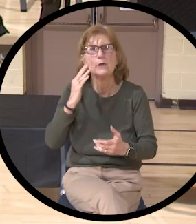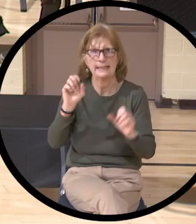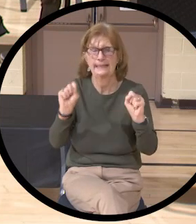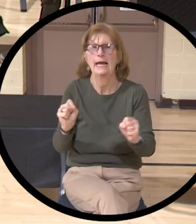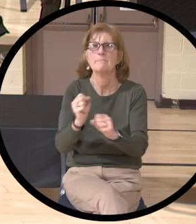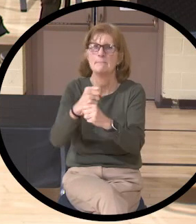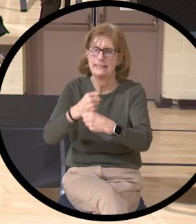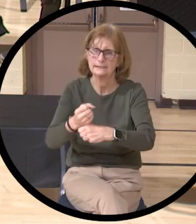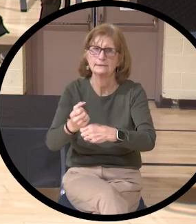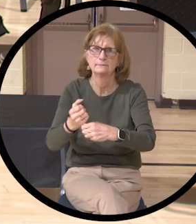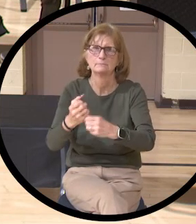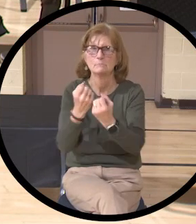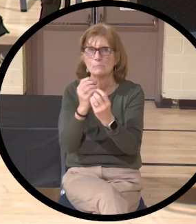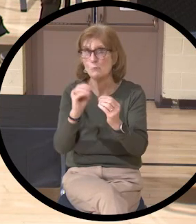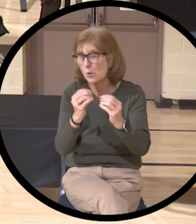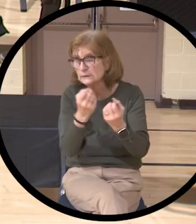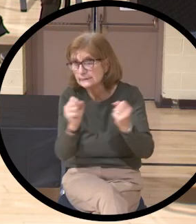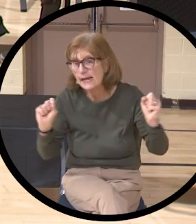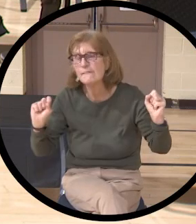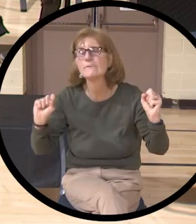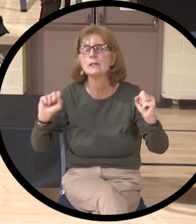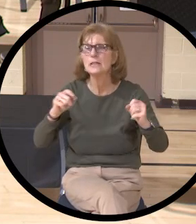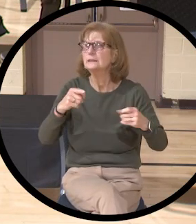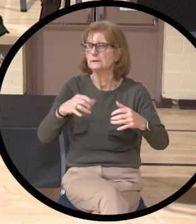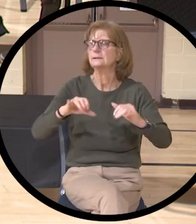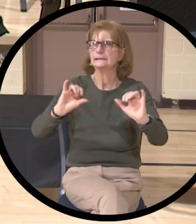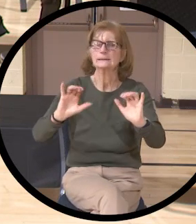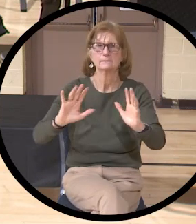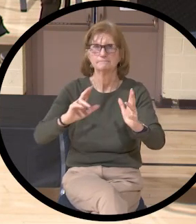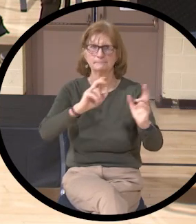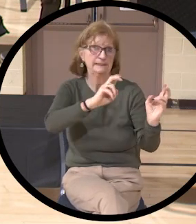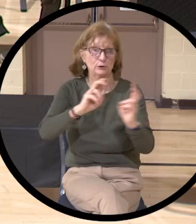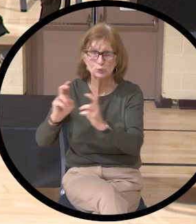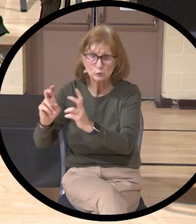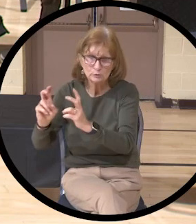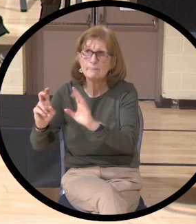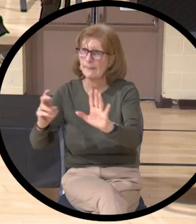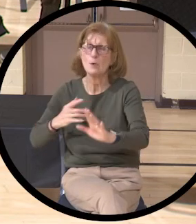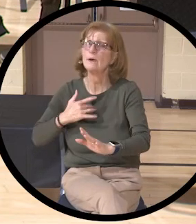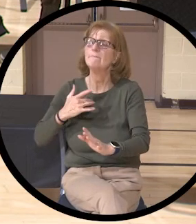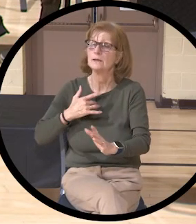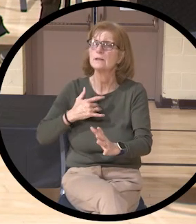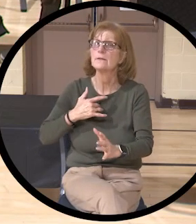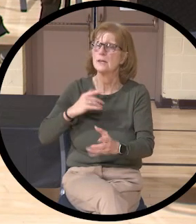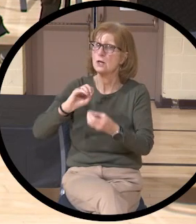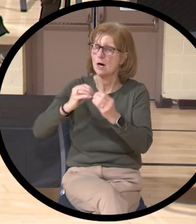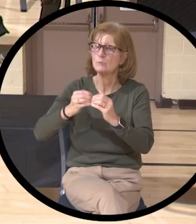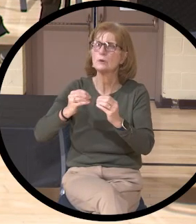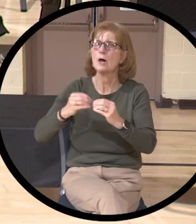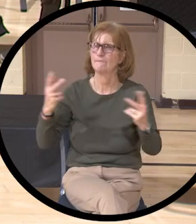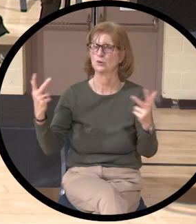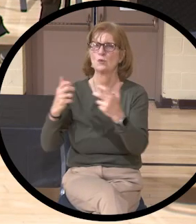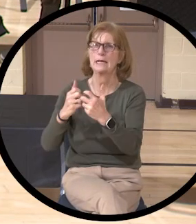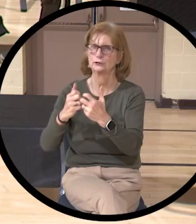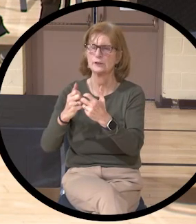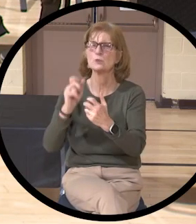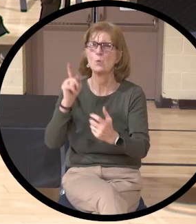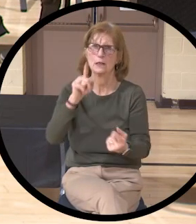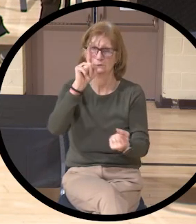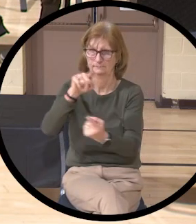And while there might be different types of, there will be less crashes overall with these, and that's something we feel very firmly